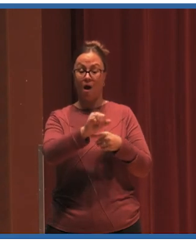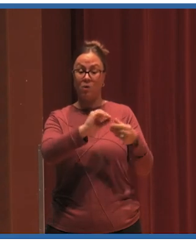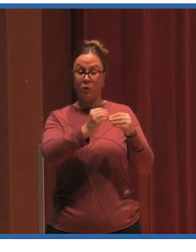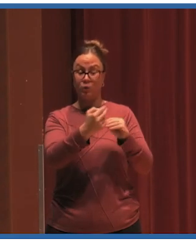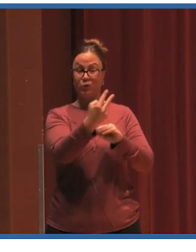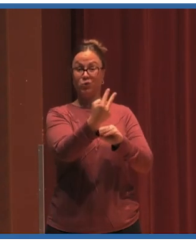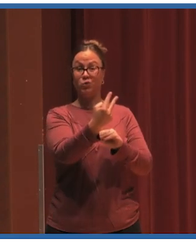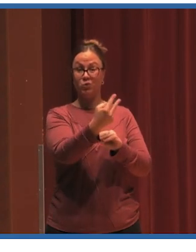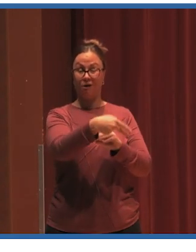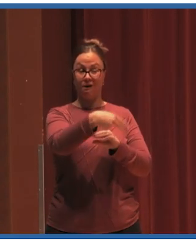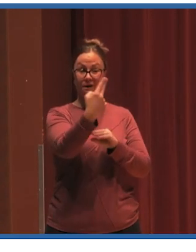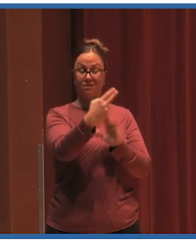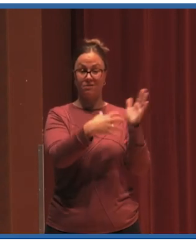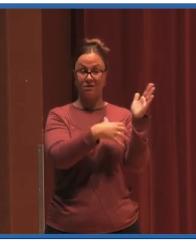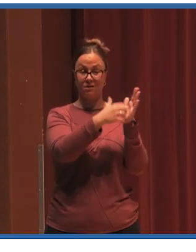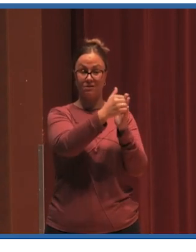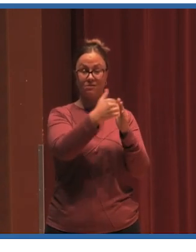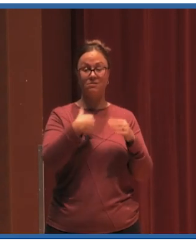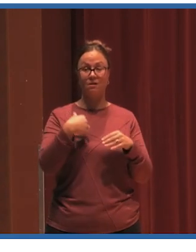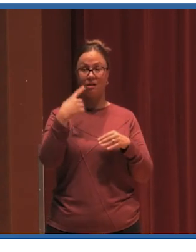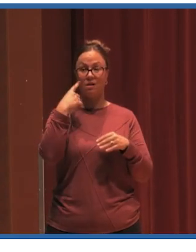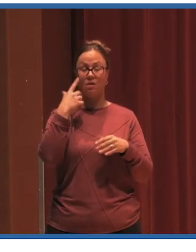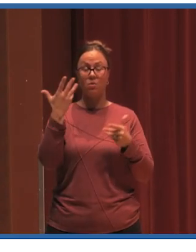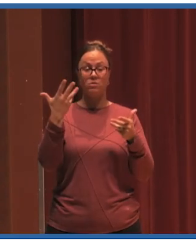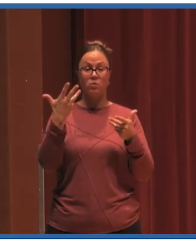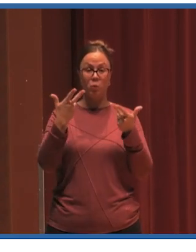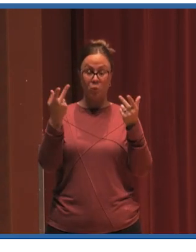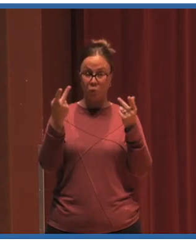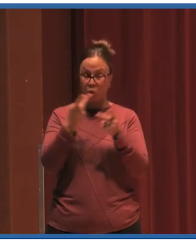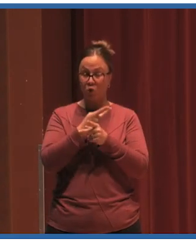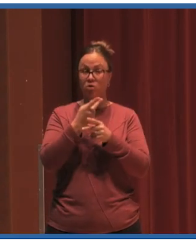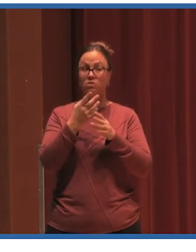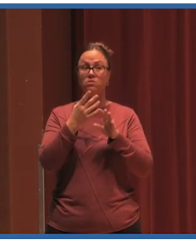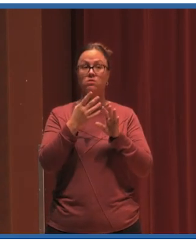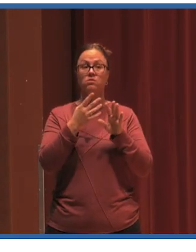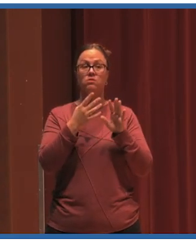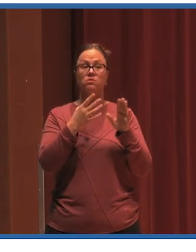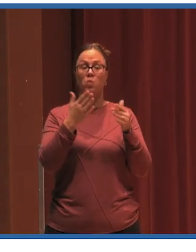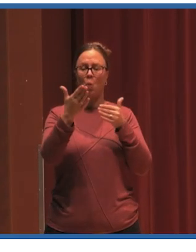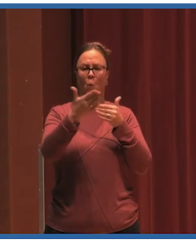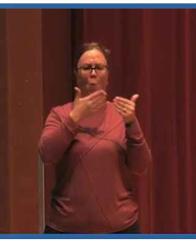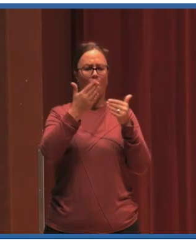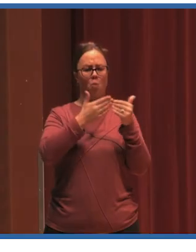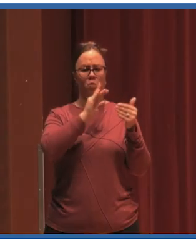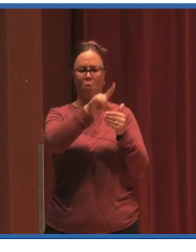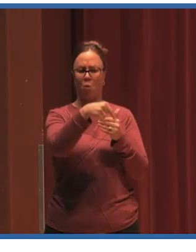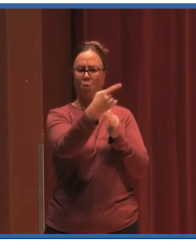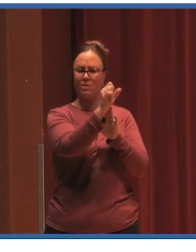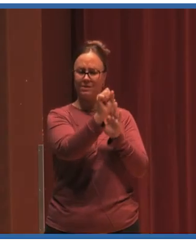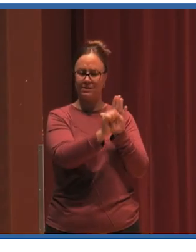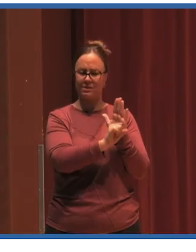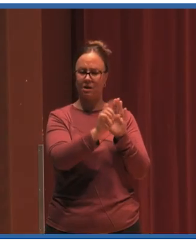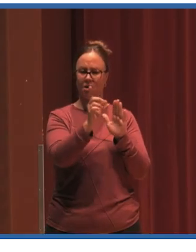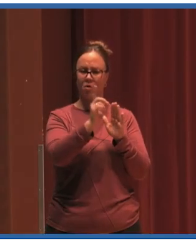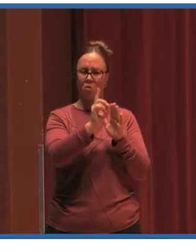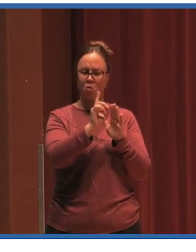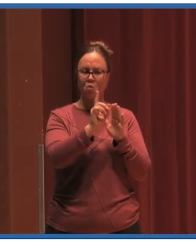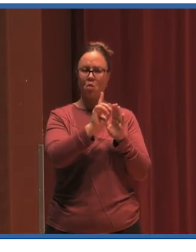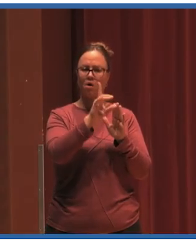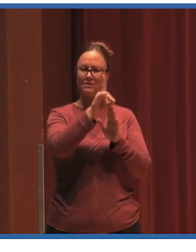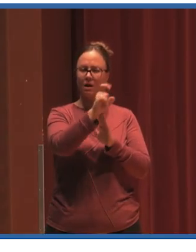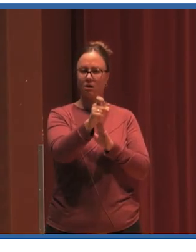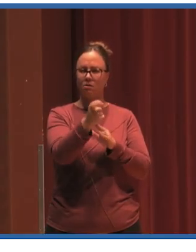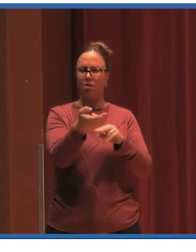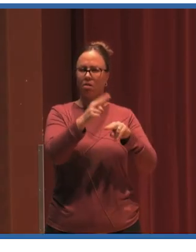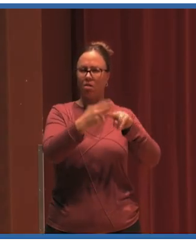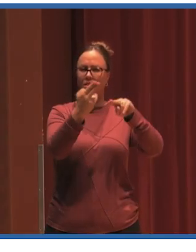2, I think maybe even more significant is it's almost the only state where the incidence is going up. Now, there is